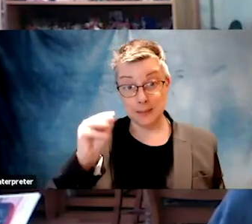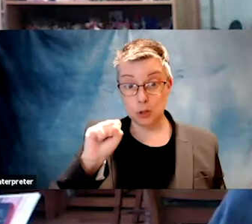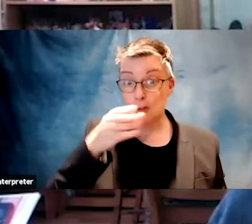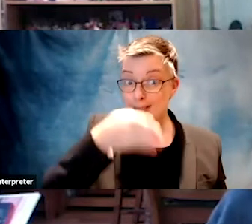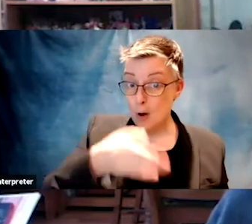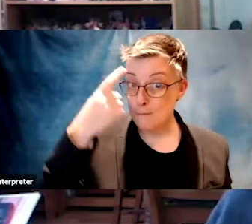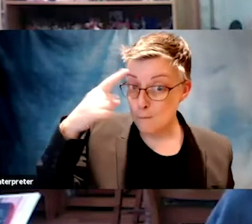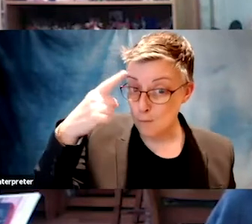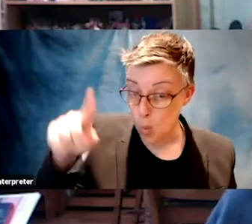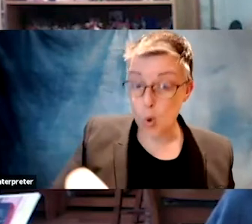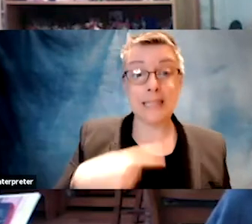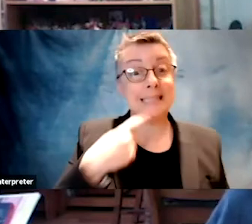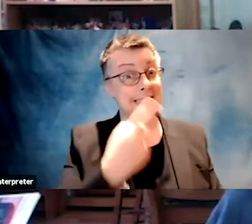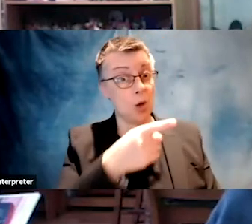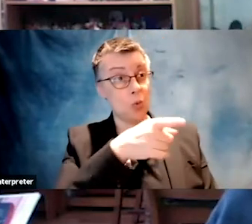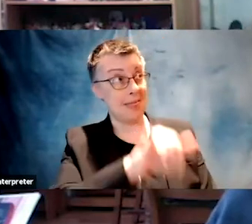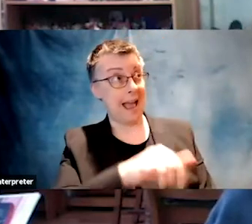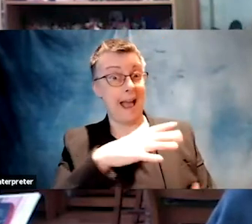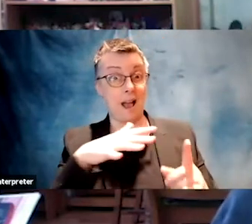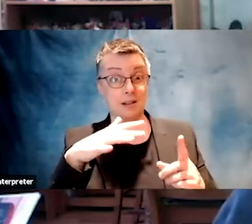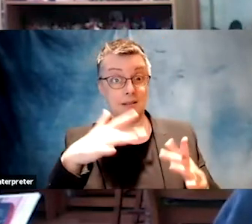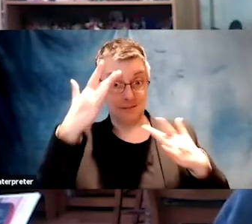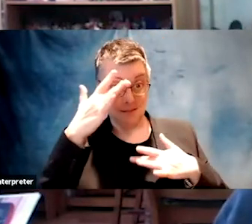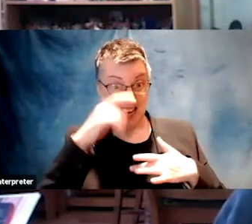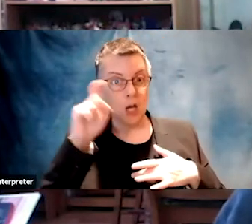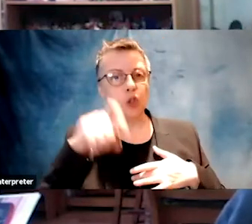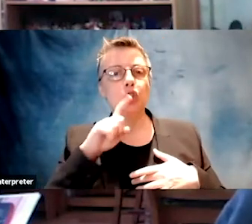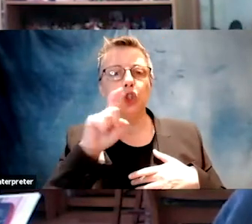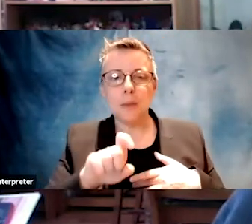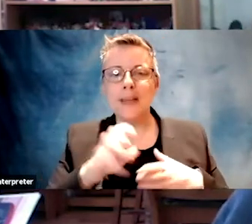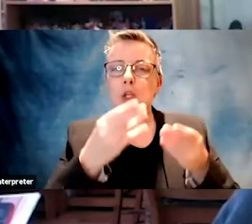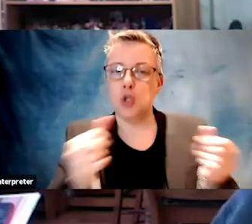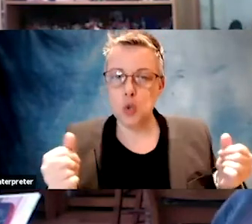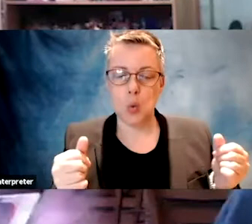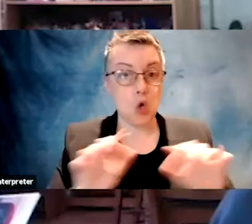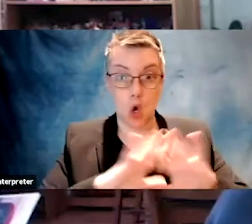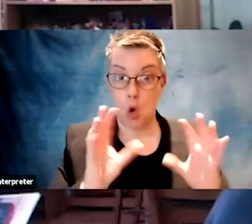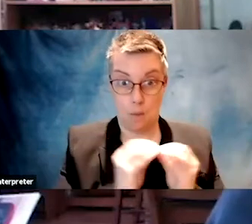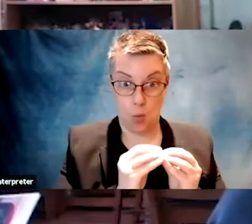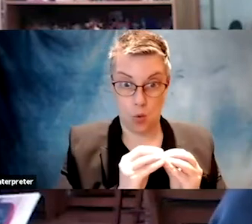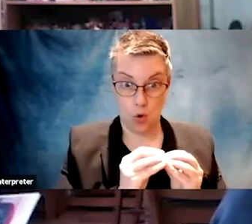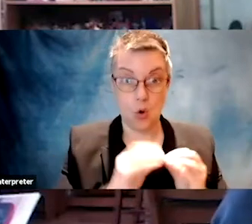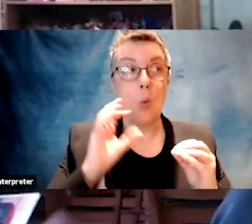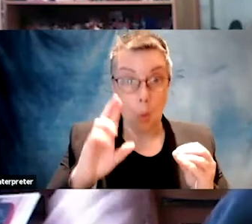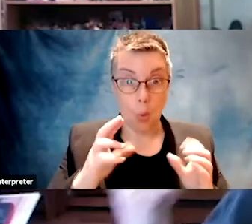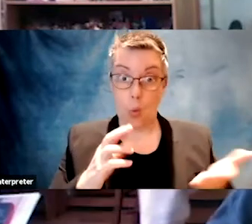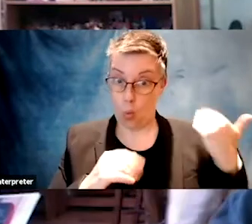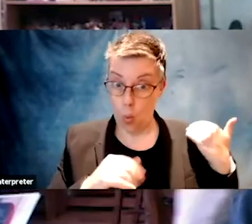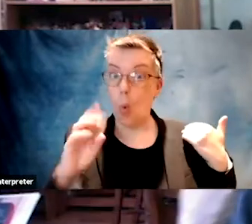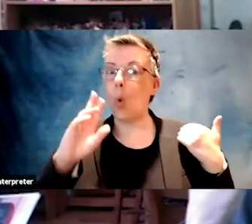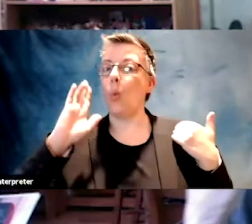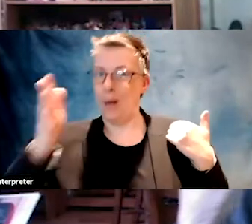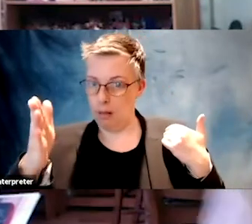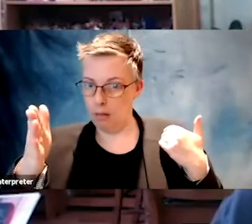tell you that it's a condition that is supposed to be cured out of existence or one that will be cured out of existence because of the